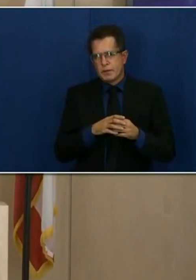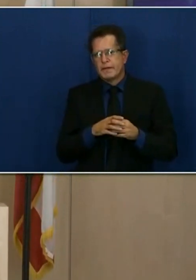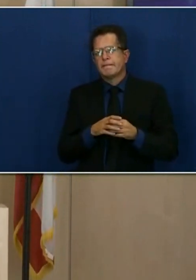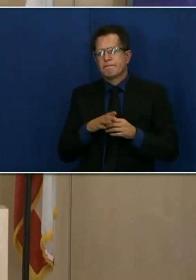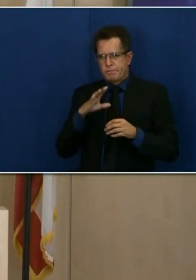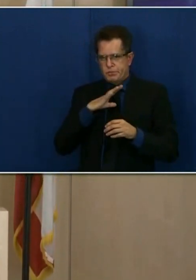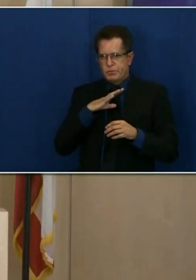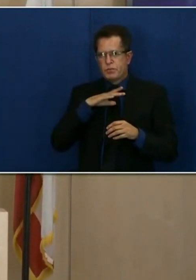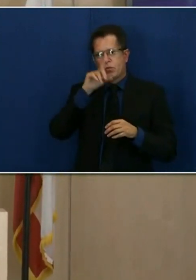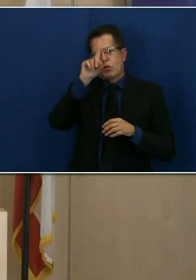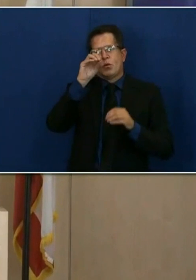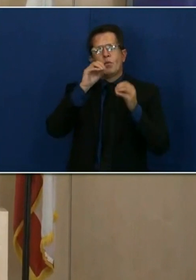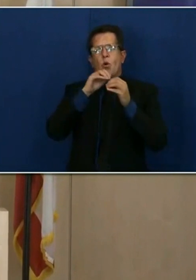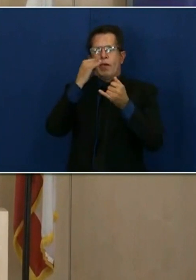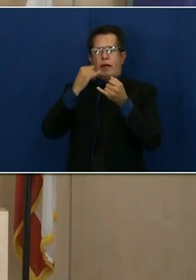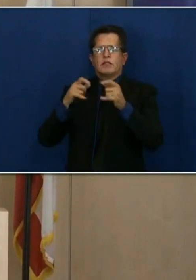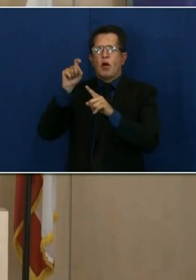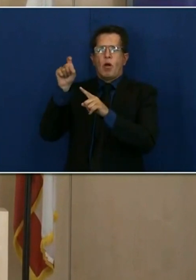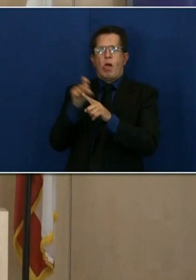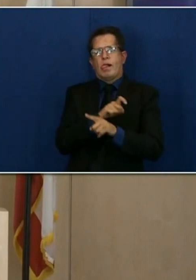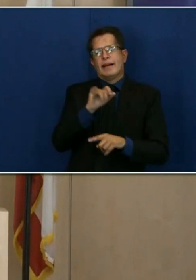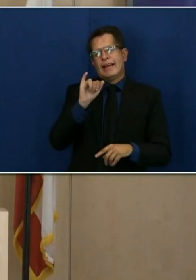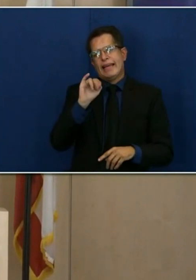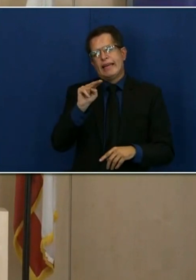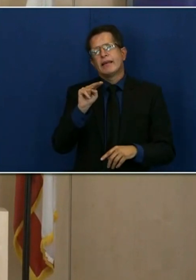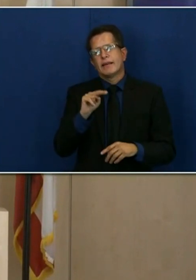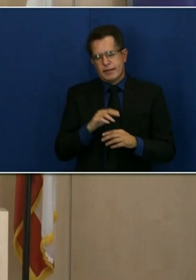We have one last call-in question.